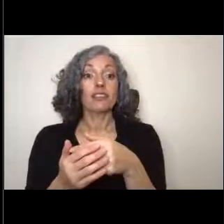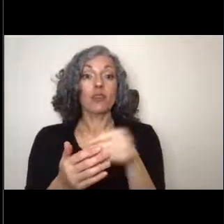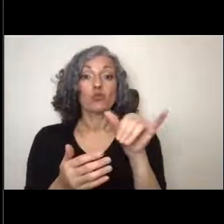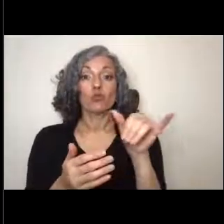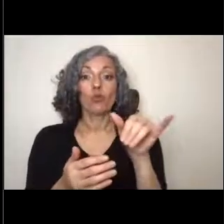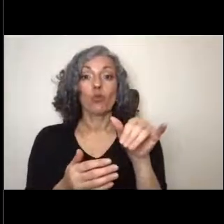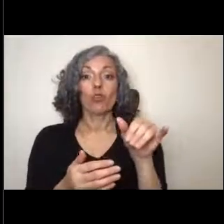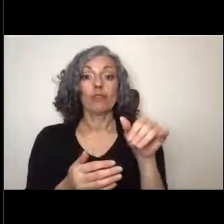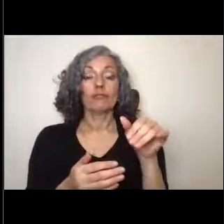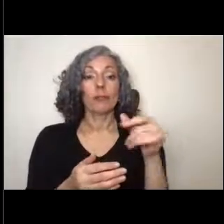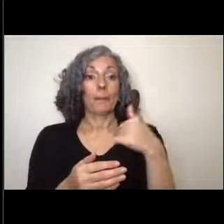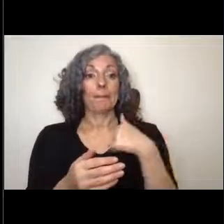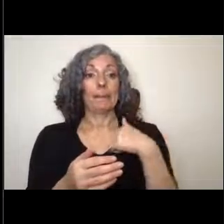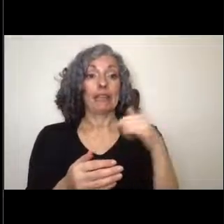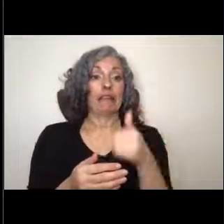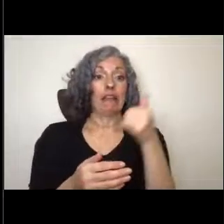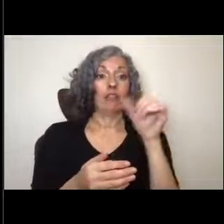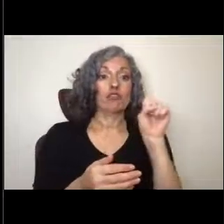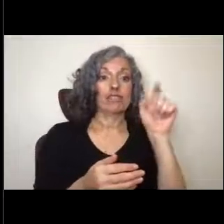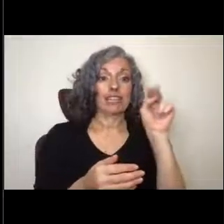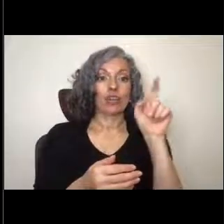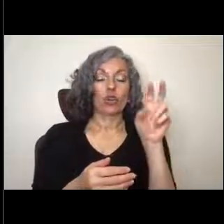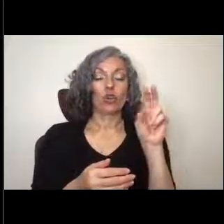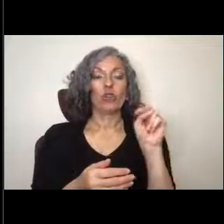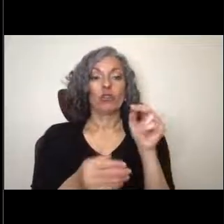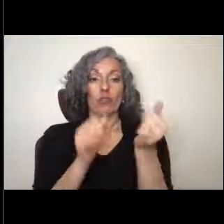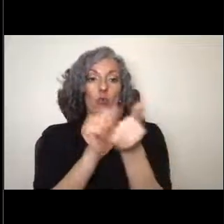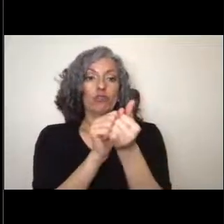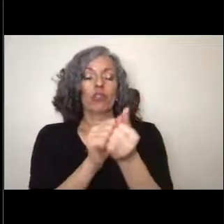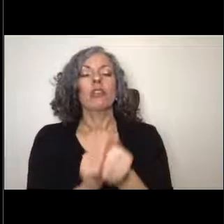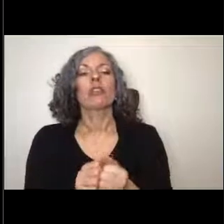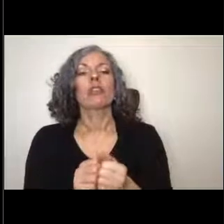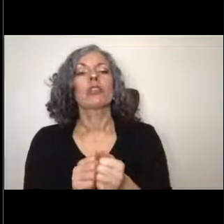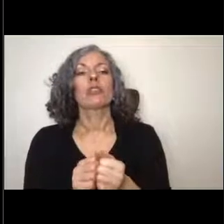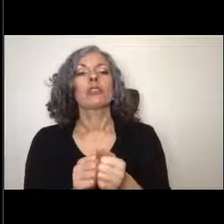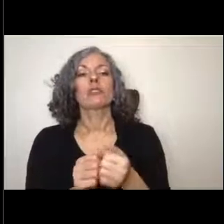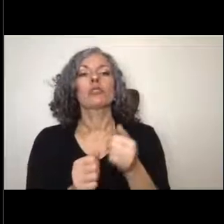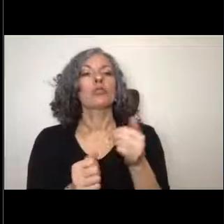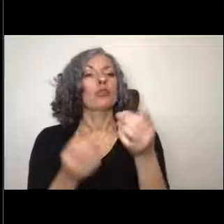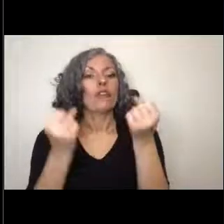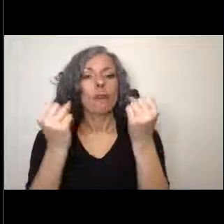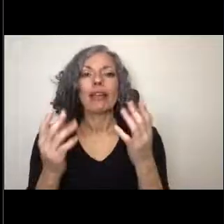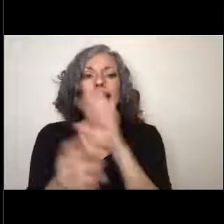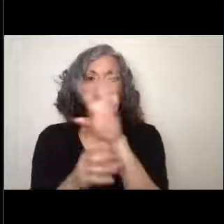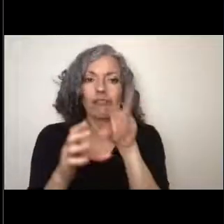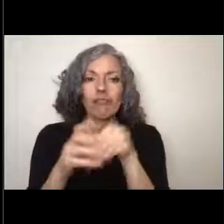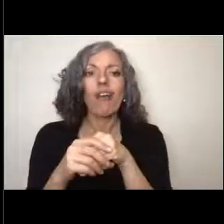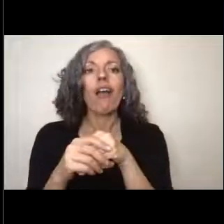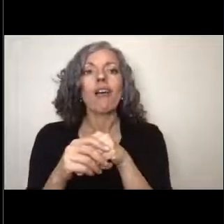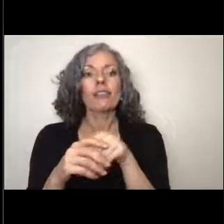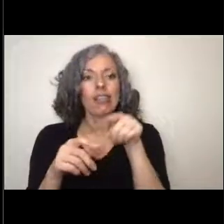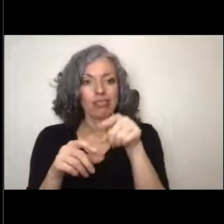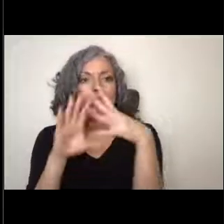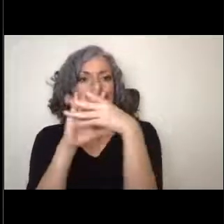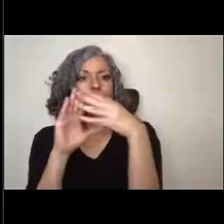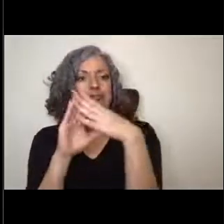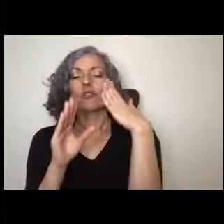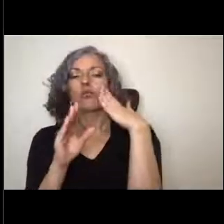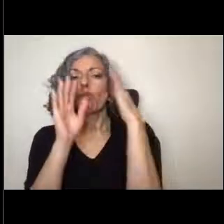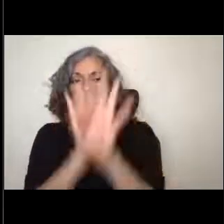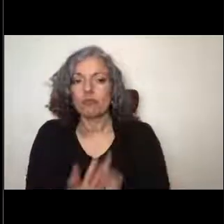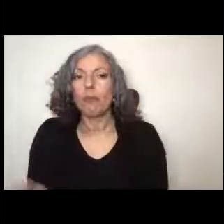but you really have gotten a great cross-section of industry and others participating in this because they acknowledge how important this is and what a game